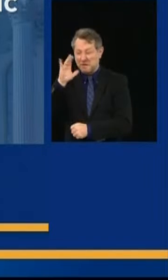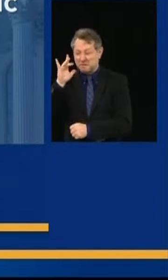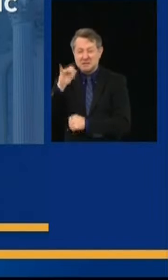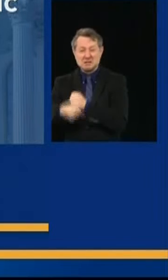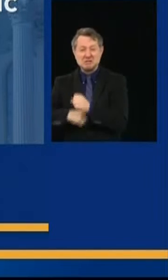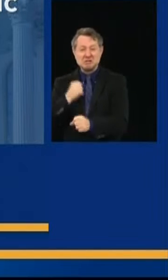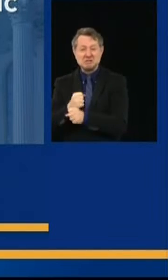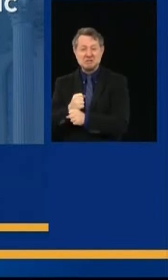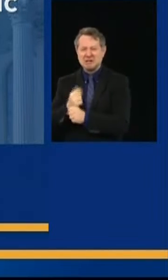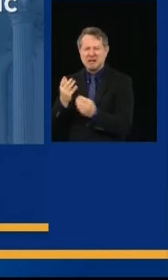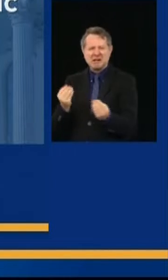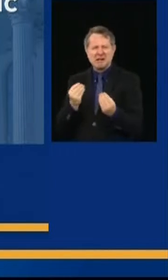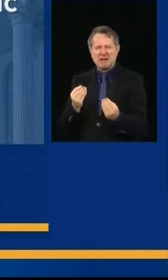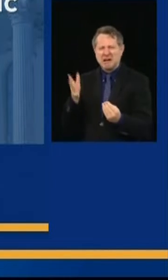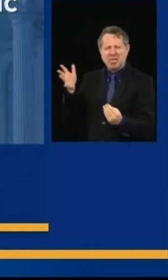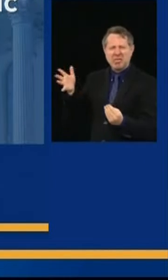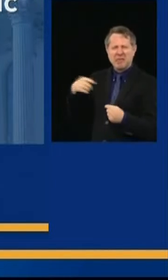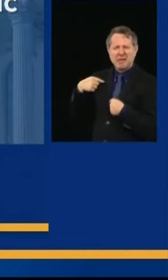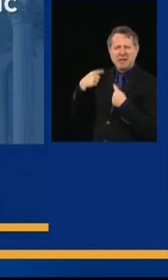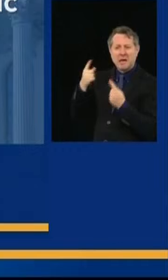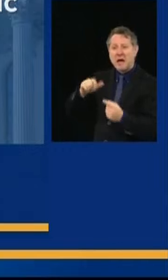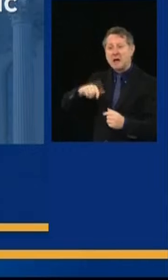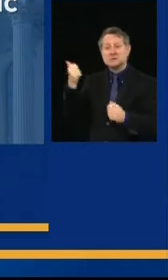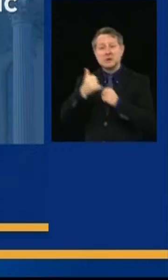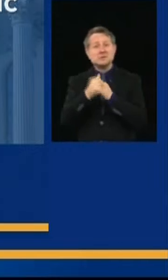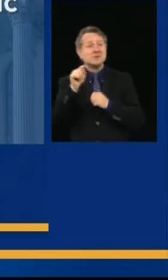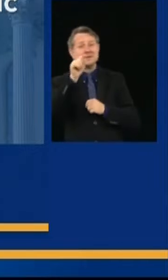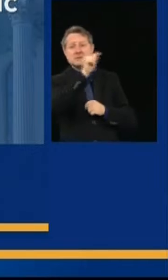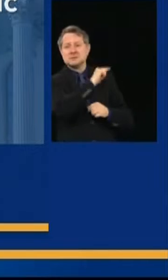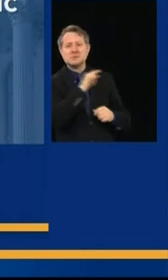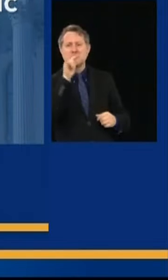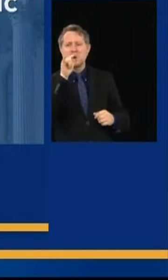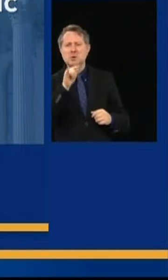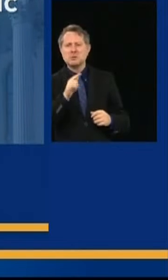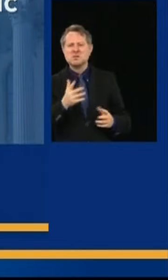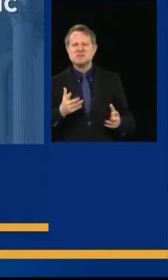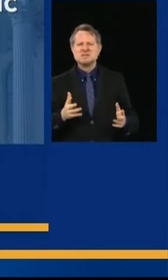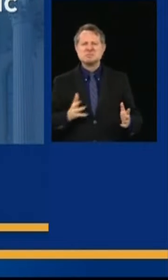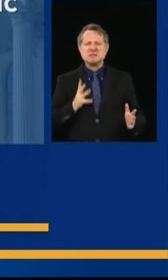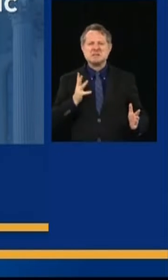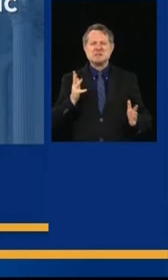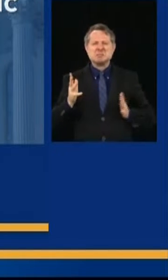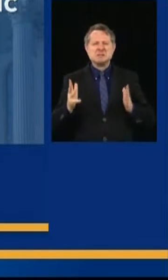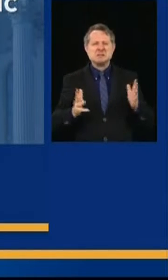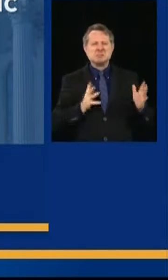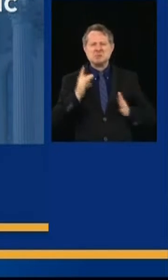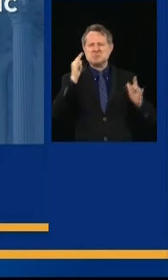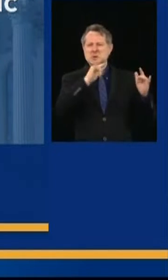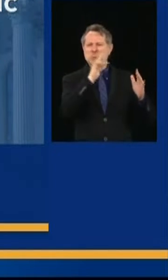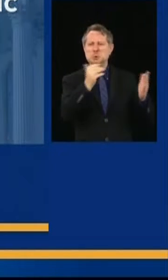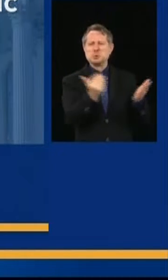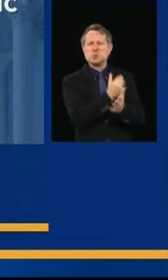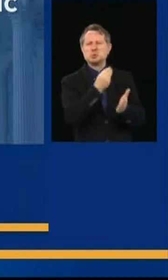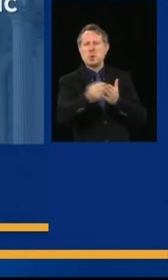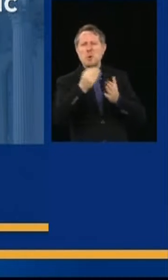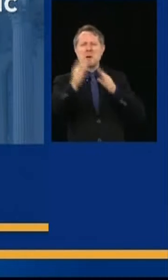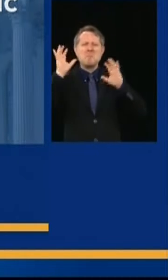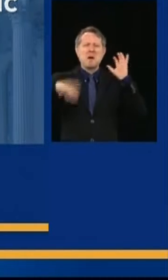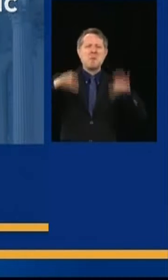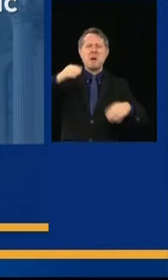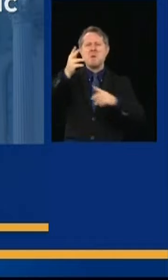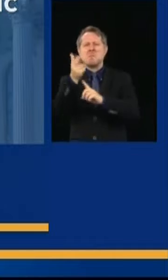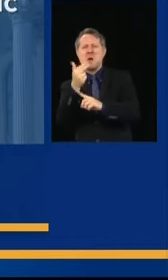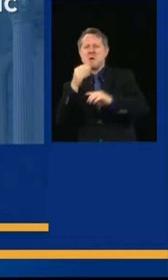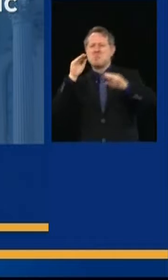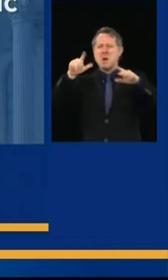around the world and everybody's airport looks amazing. It's like a shopping mall, hotel, entertainment complex, and